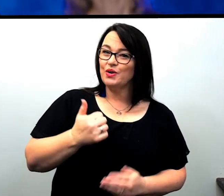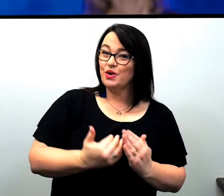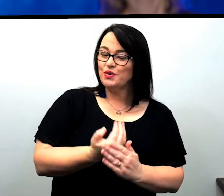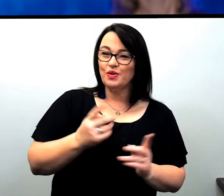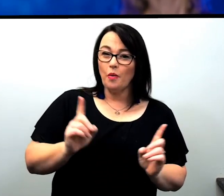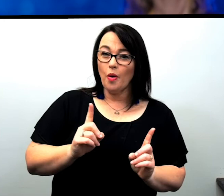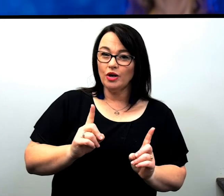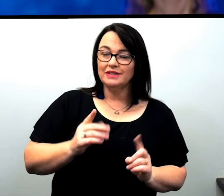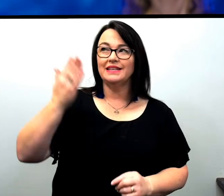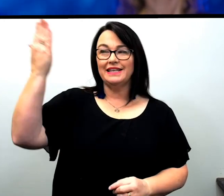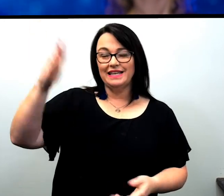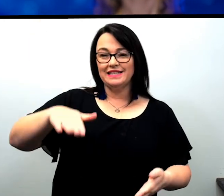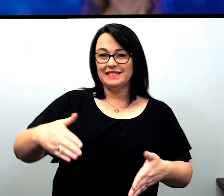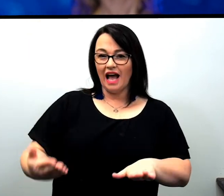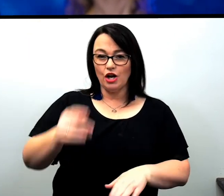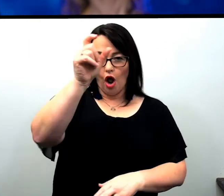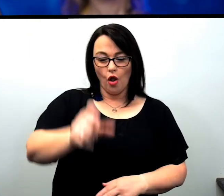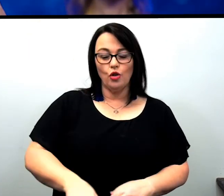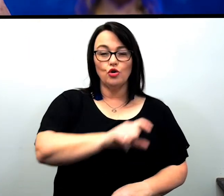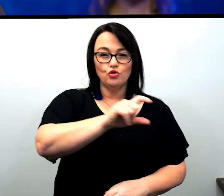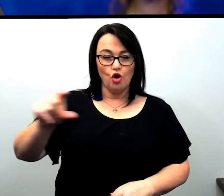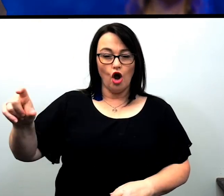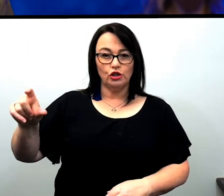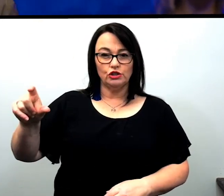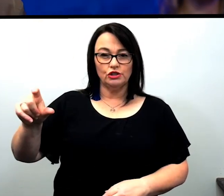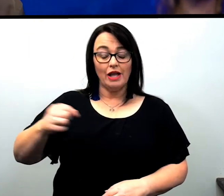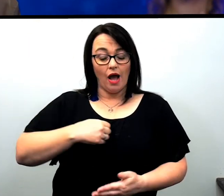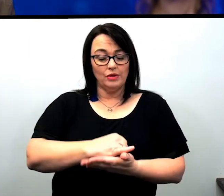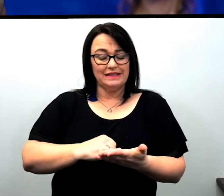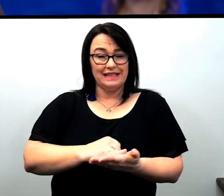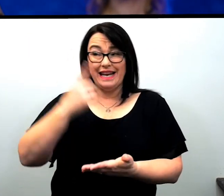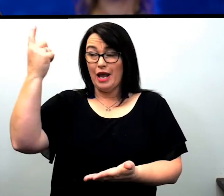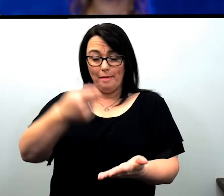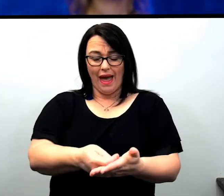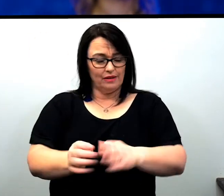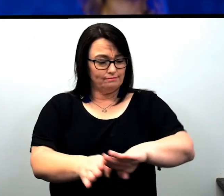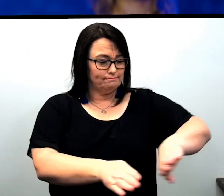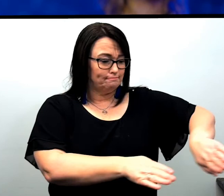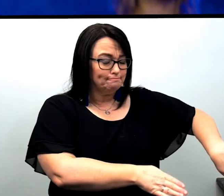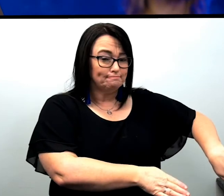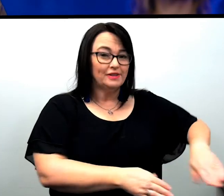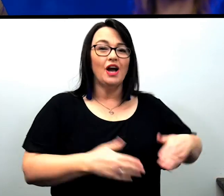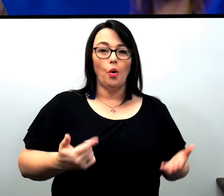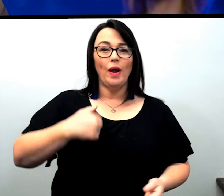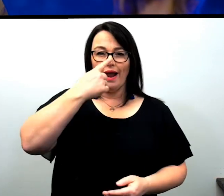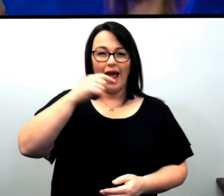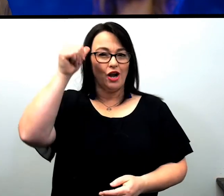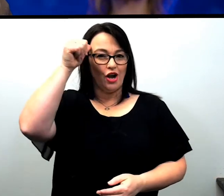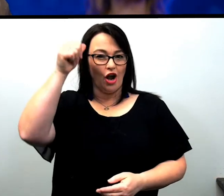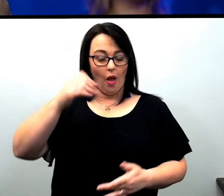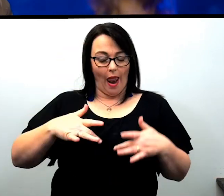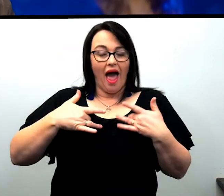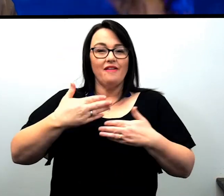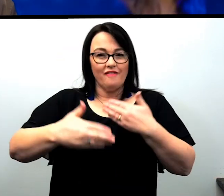on the cross. He paid the price of our sins so that we might know God, that we might know eternal life. And